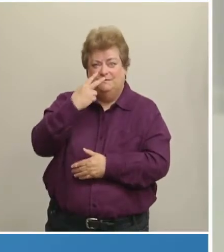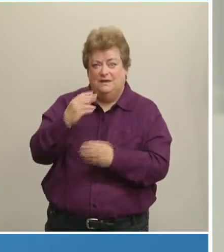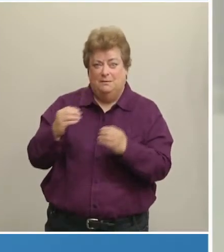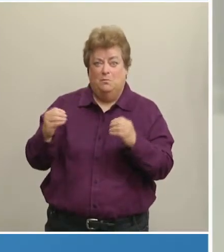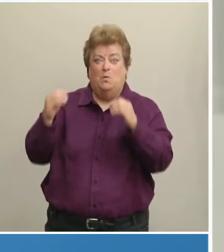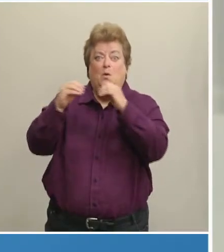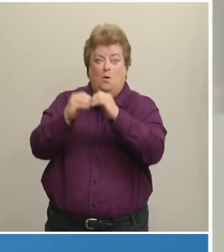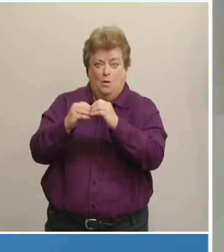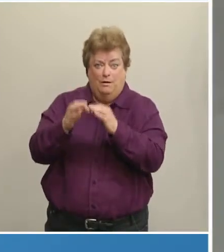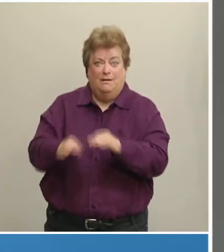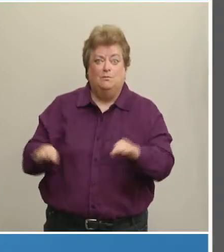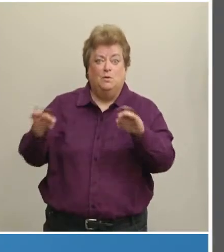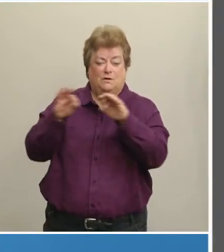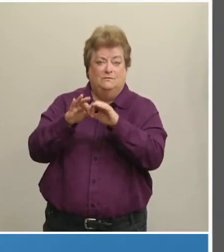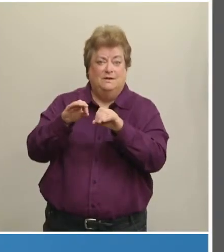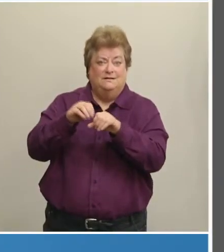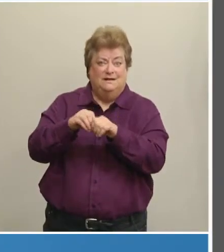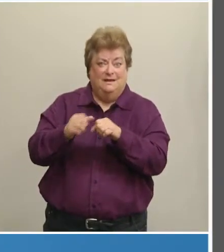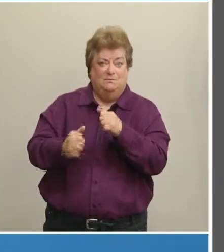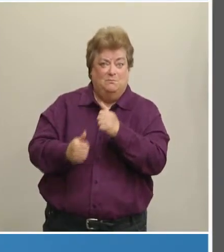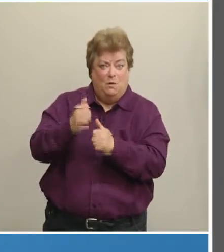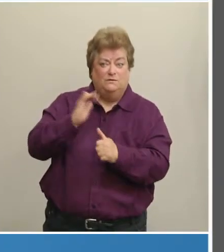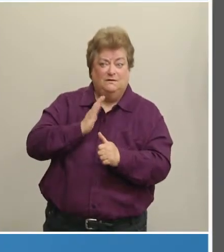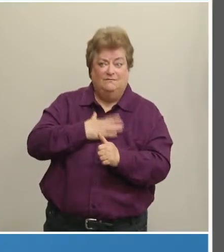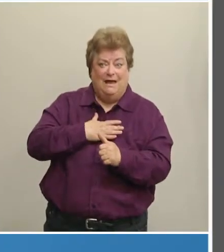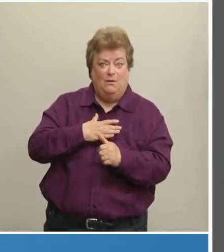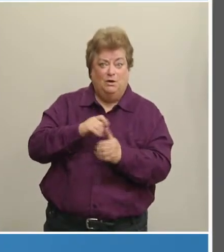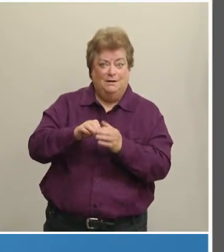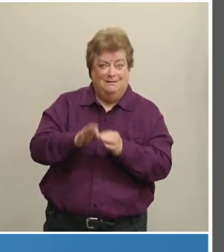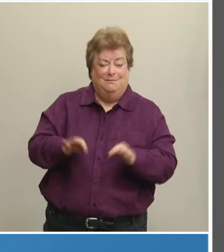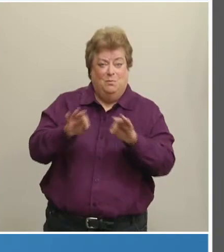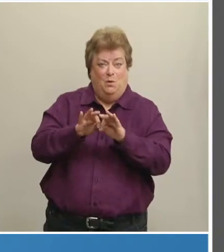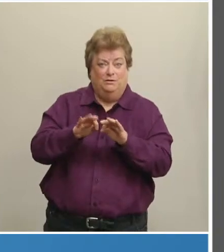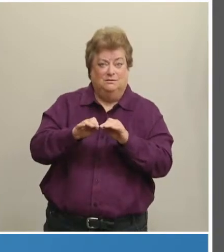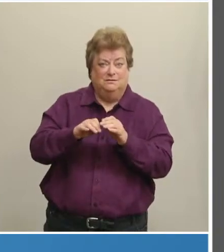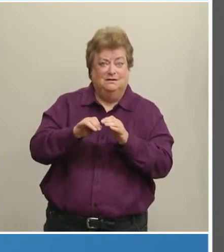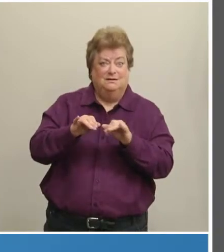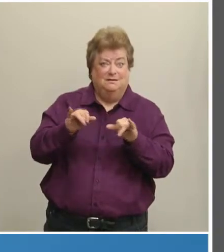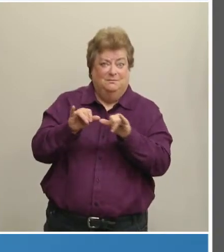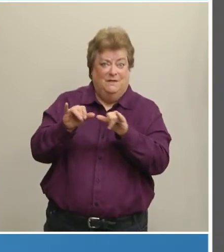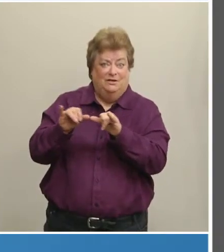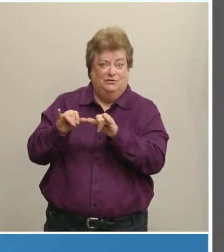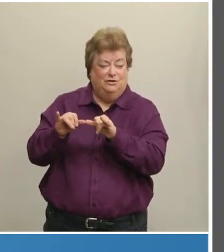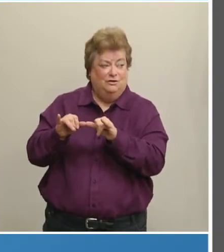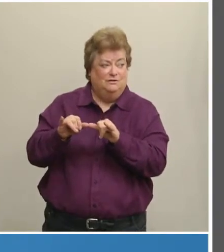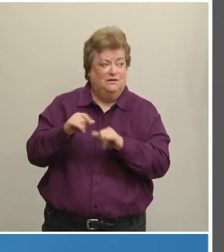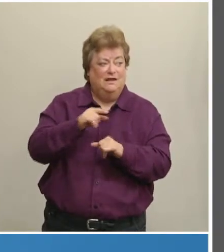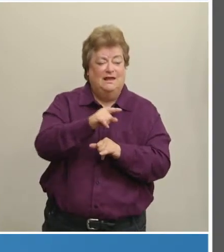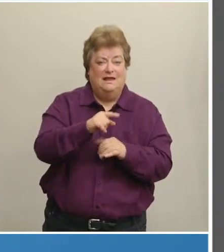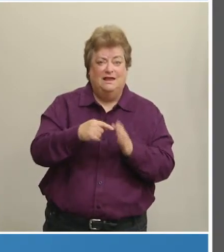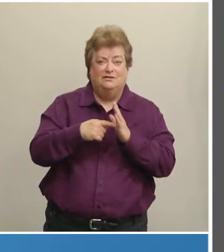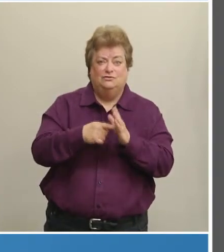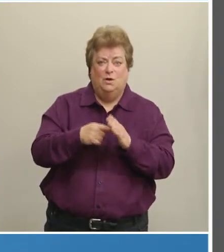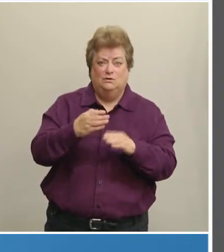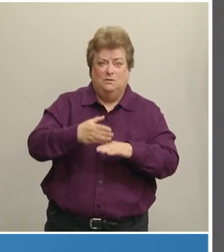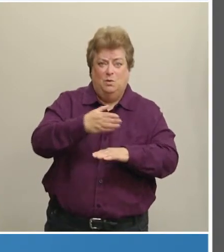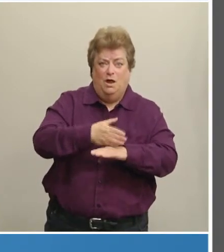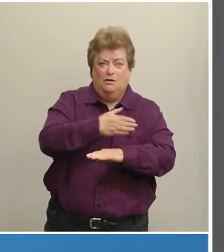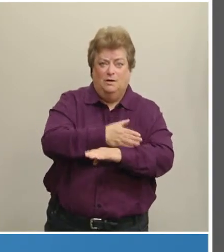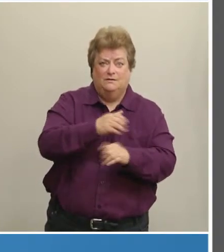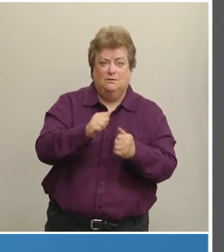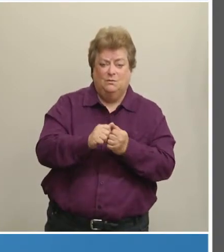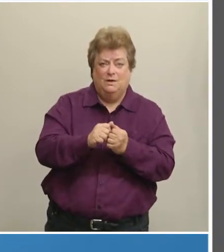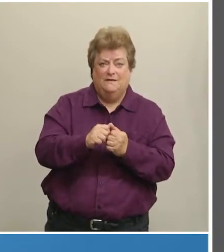significant improvements in most of our key metrics. This chart shows the progress with vaccinations depicted by the